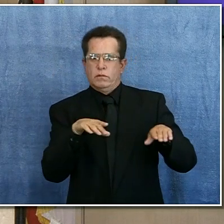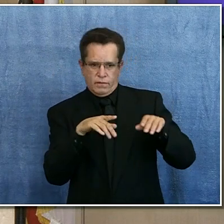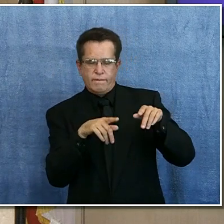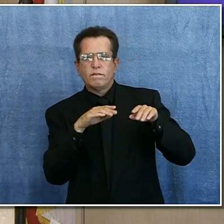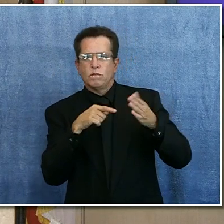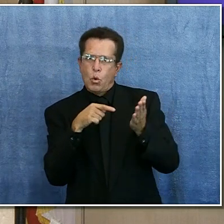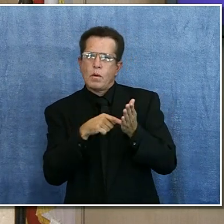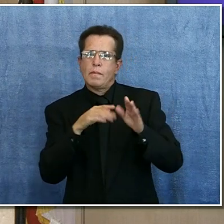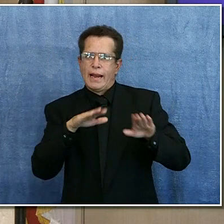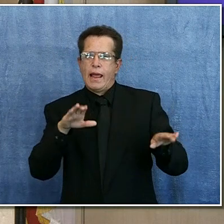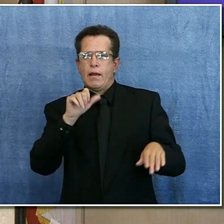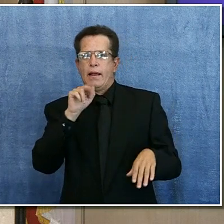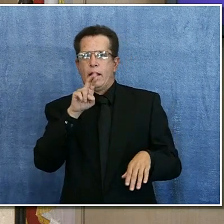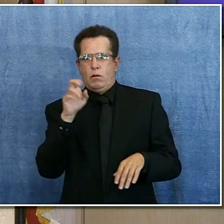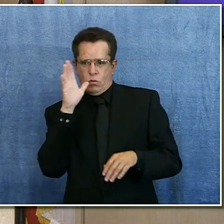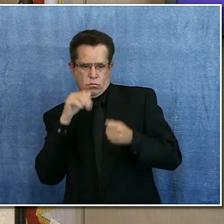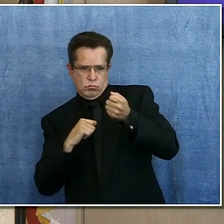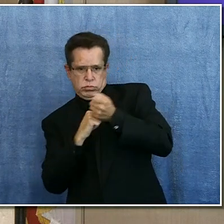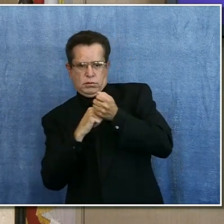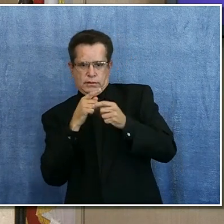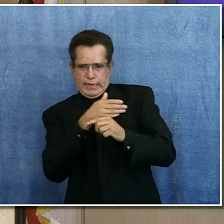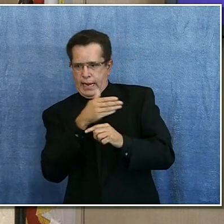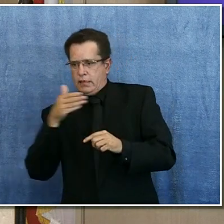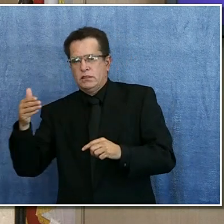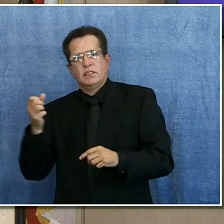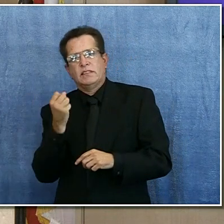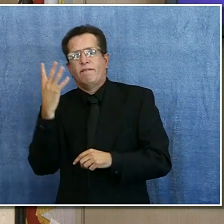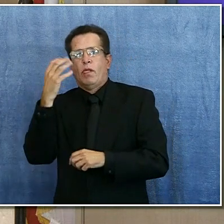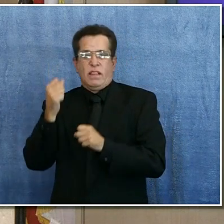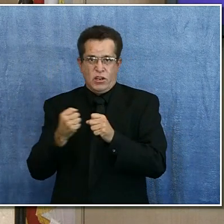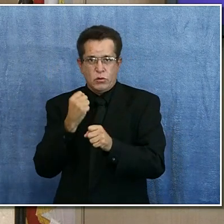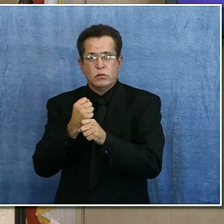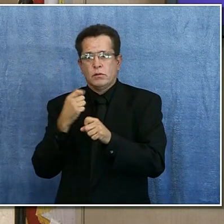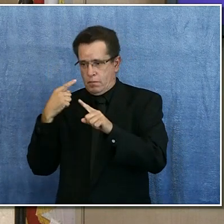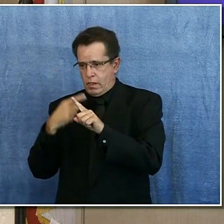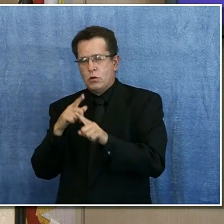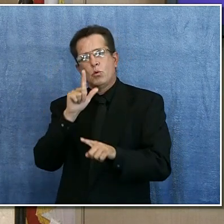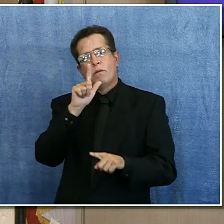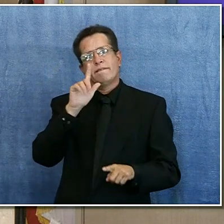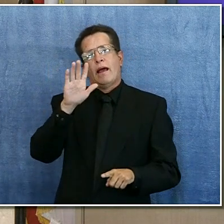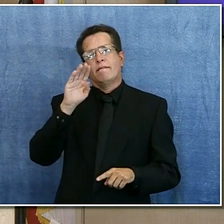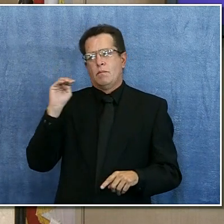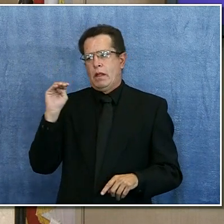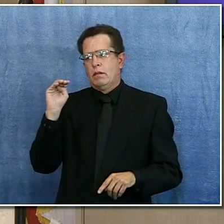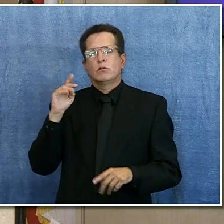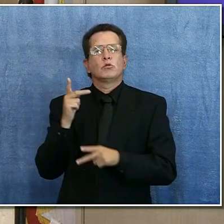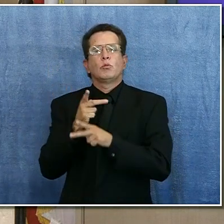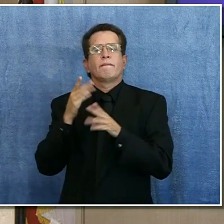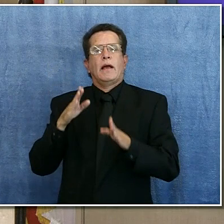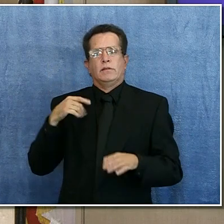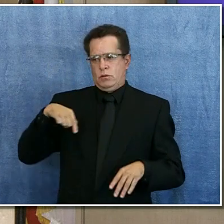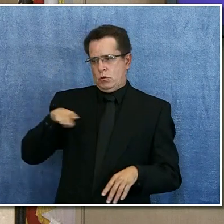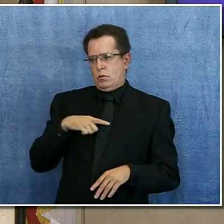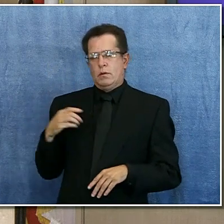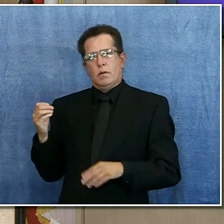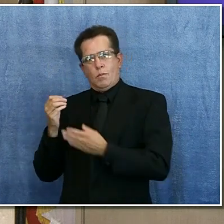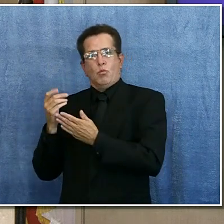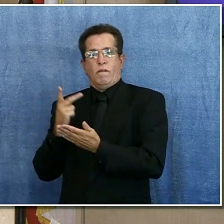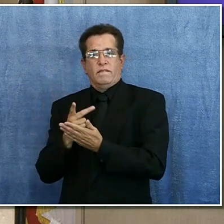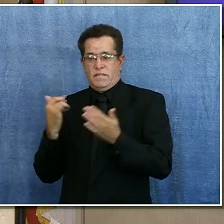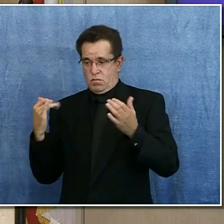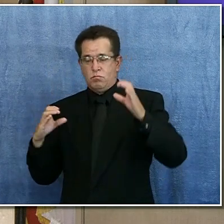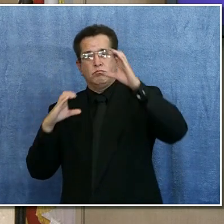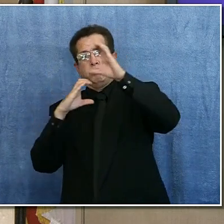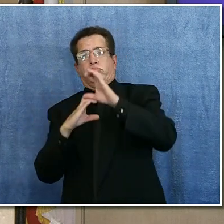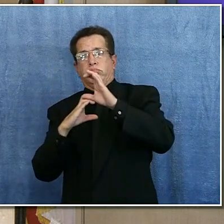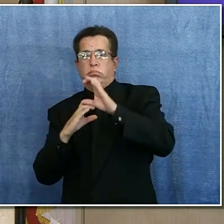care over the next few years, on top of the $25 million that the Board of Supervisors allocated. Child care, like access